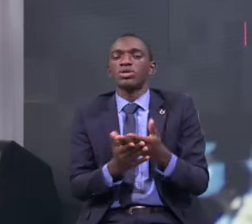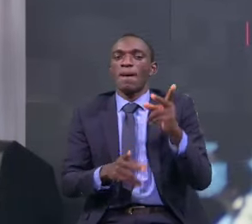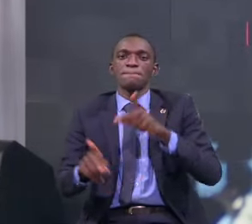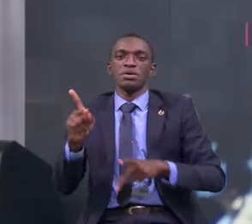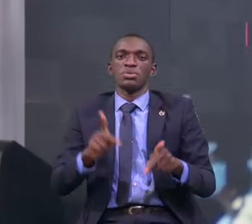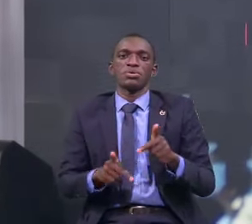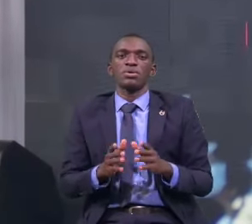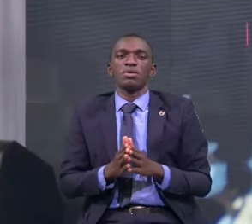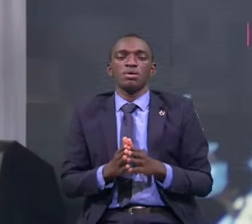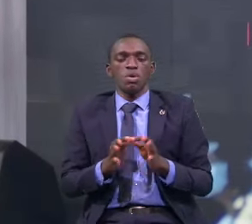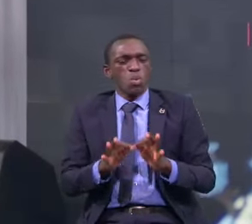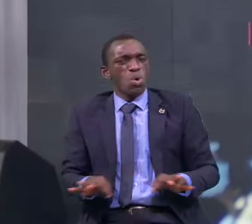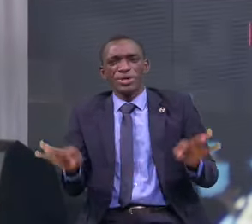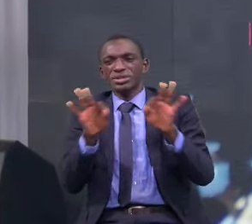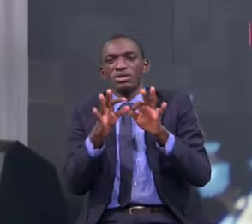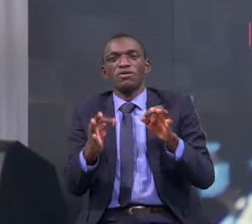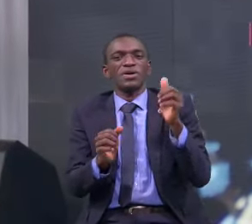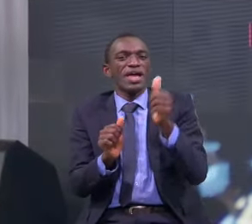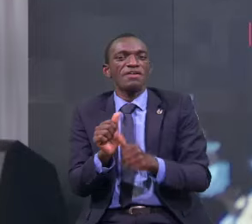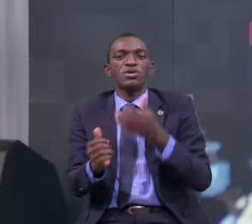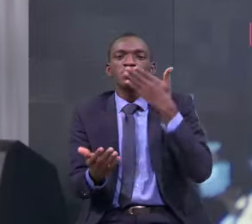Worthy of every good thing in life.